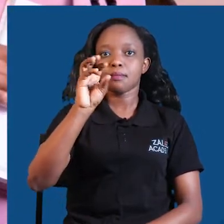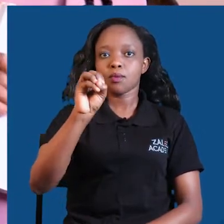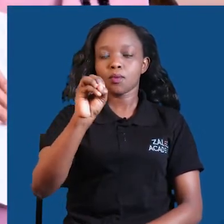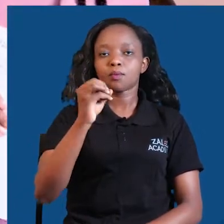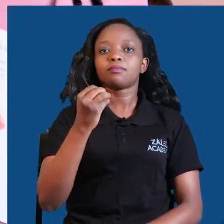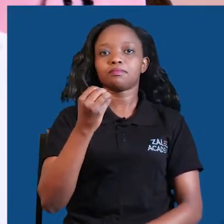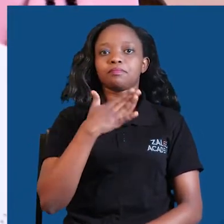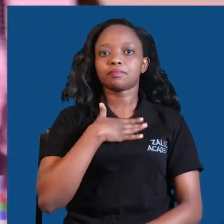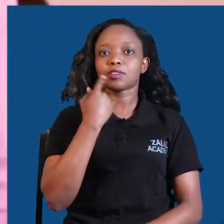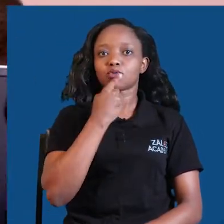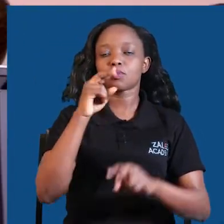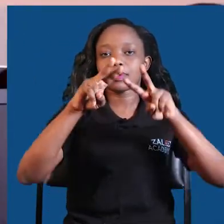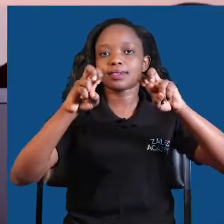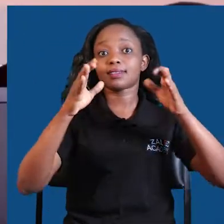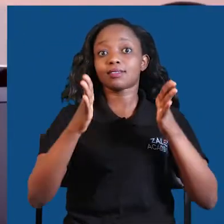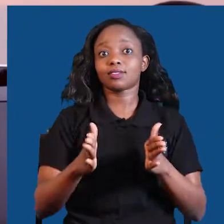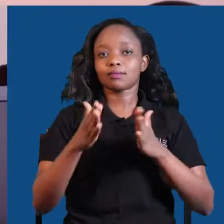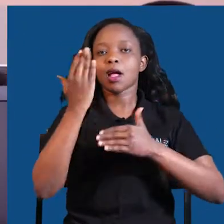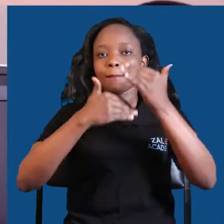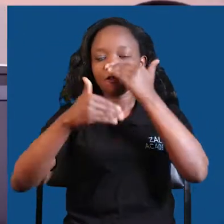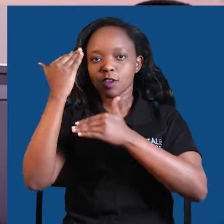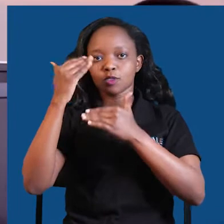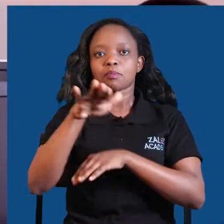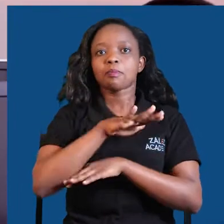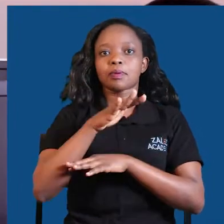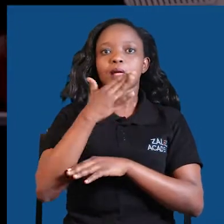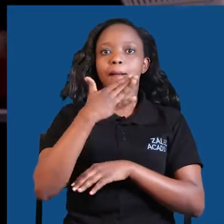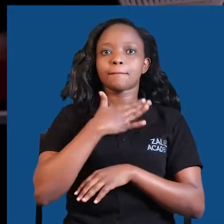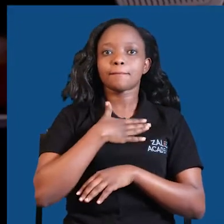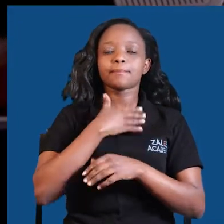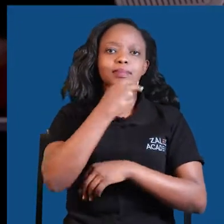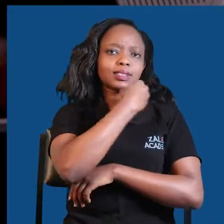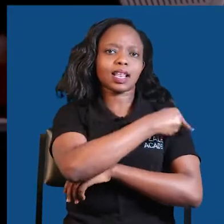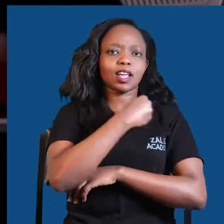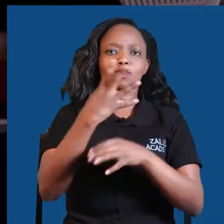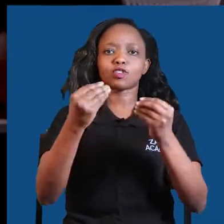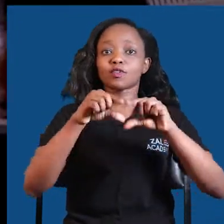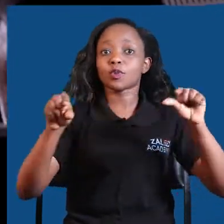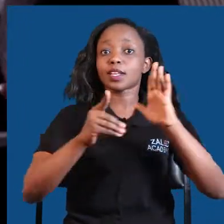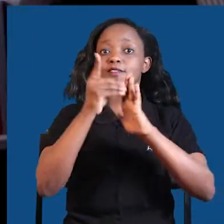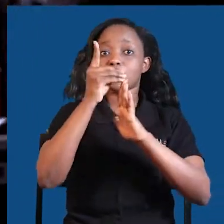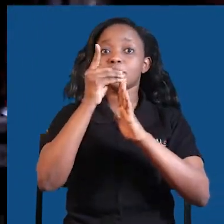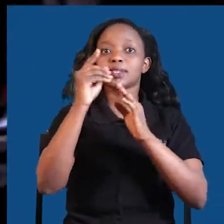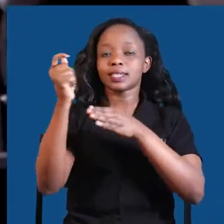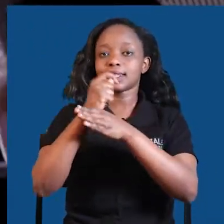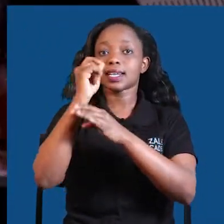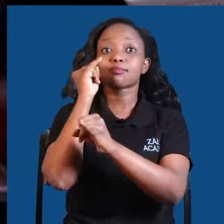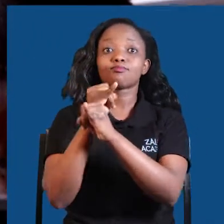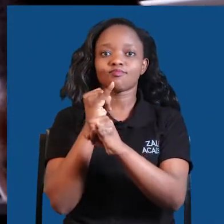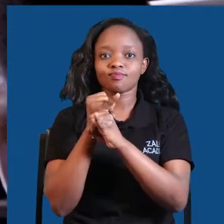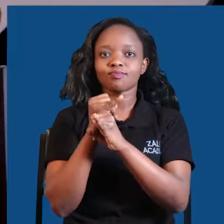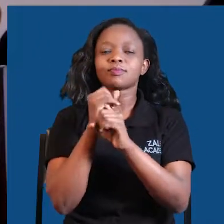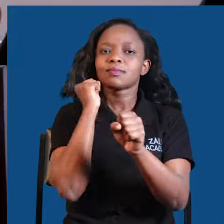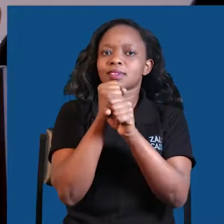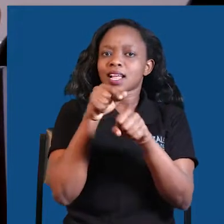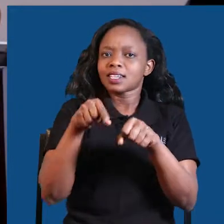have been told. I'm a researcher by profession. Zalego, we are a software development training